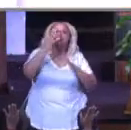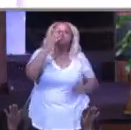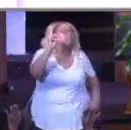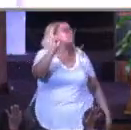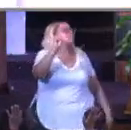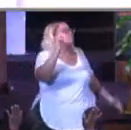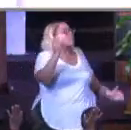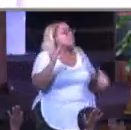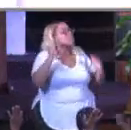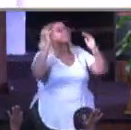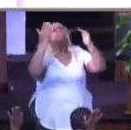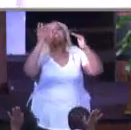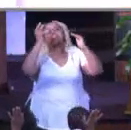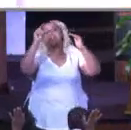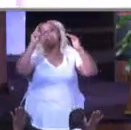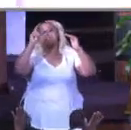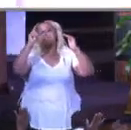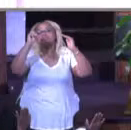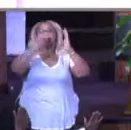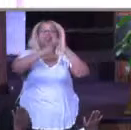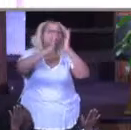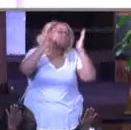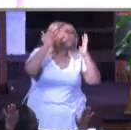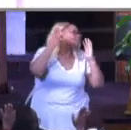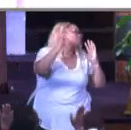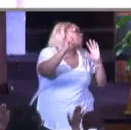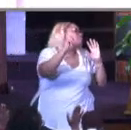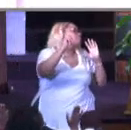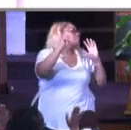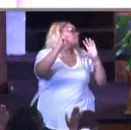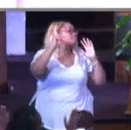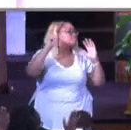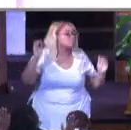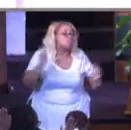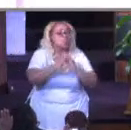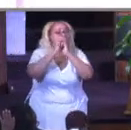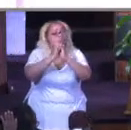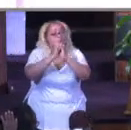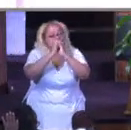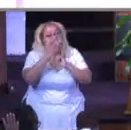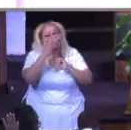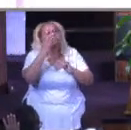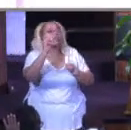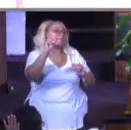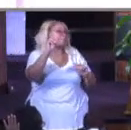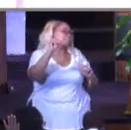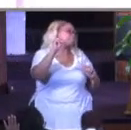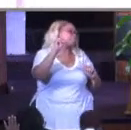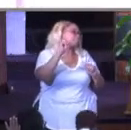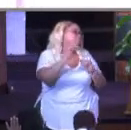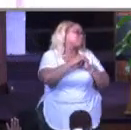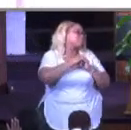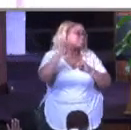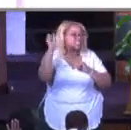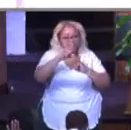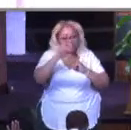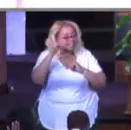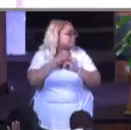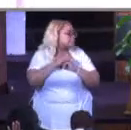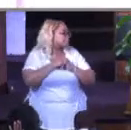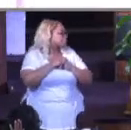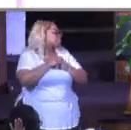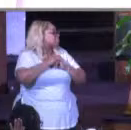him. Lift him. Magnify him. Worship him. Exalt him.